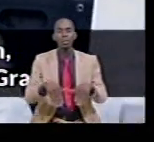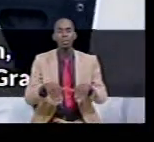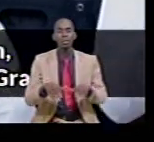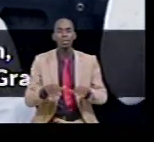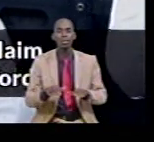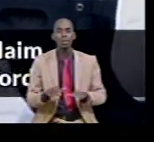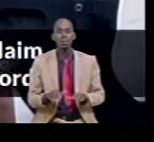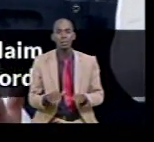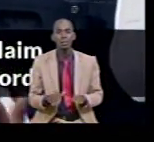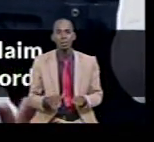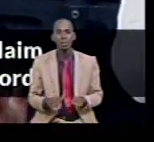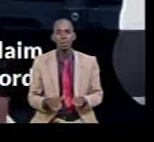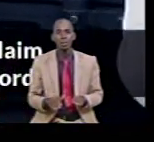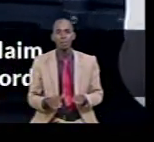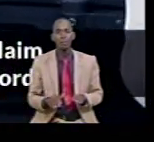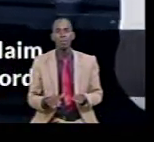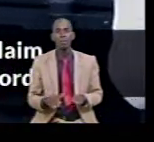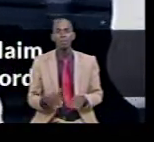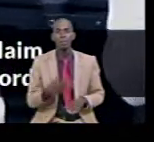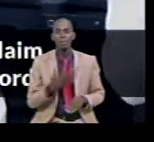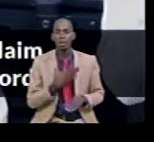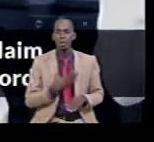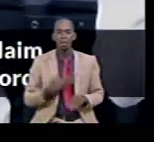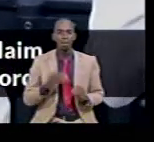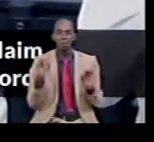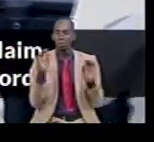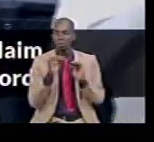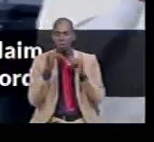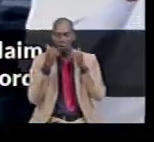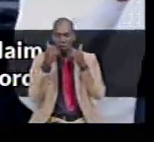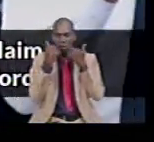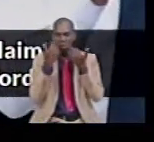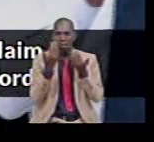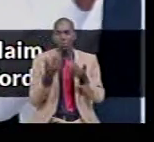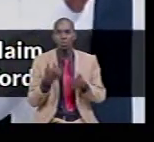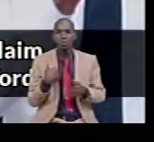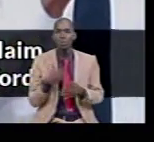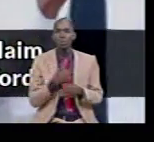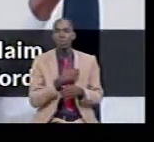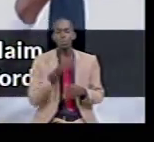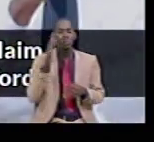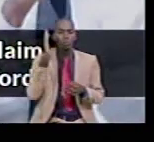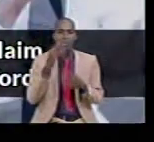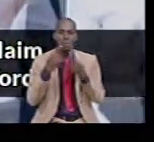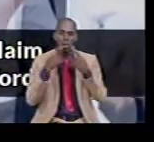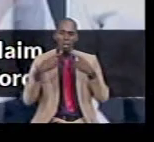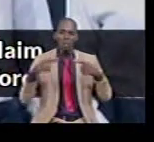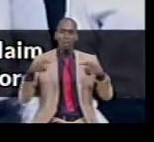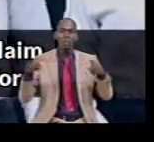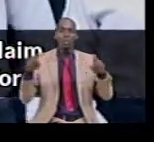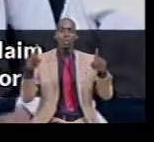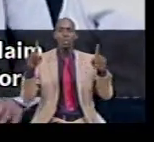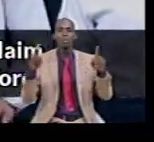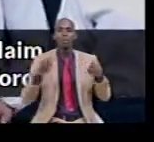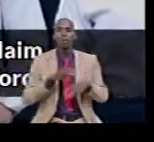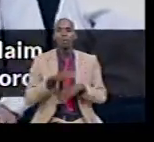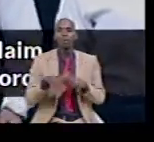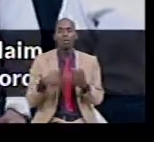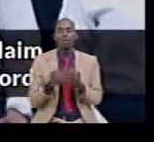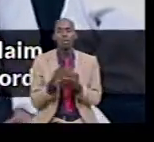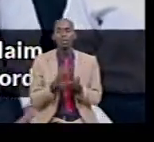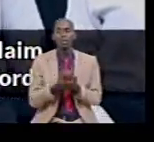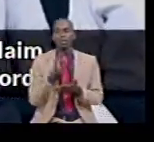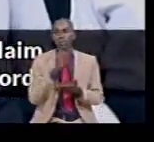grave. And unashamed, we would proclaim all that